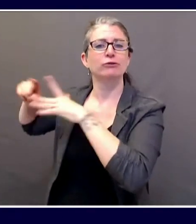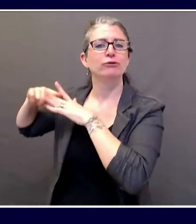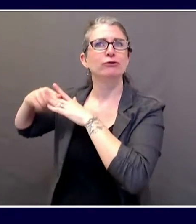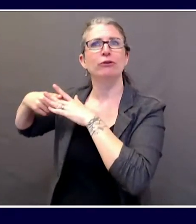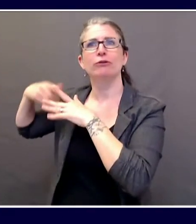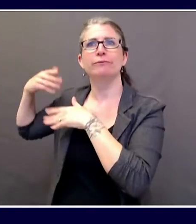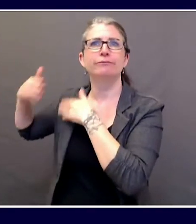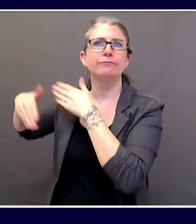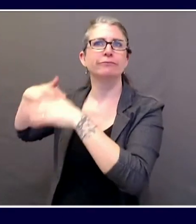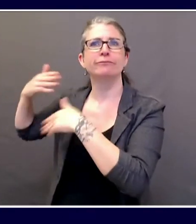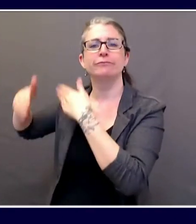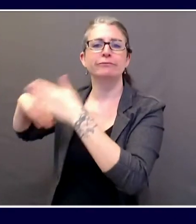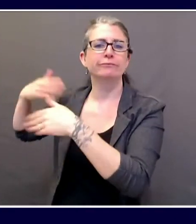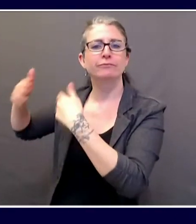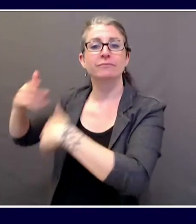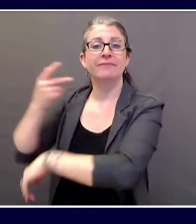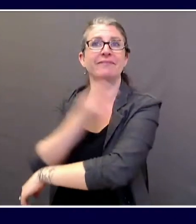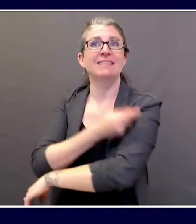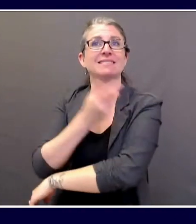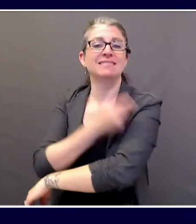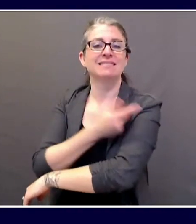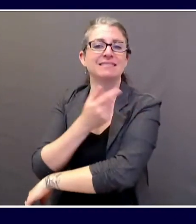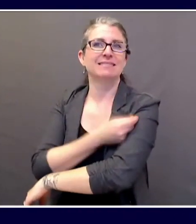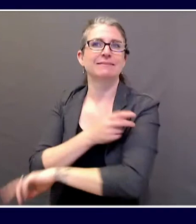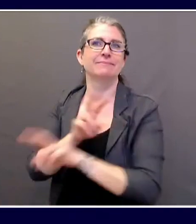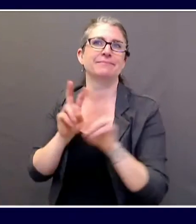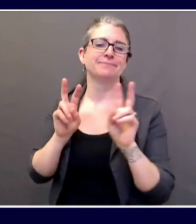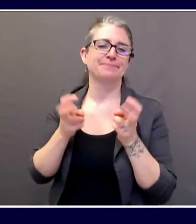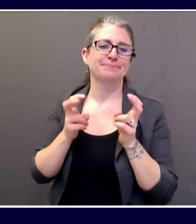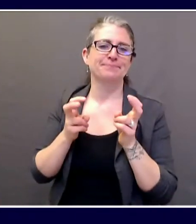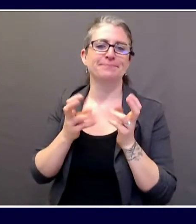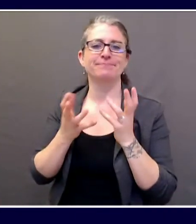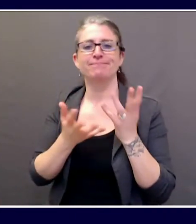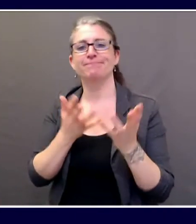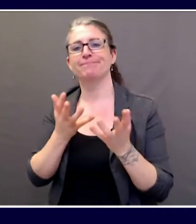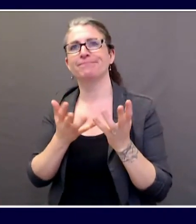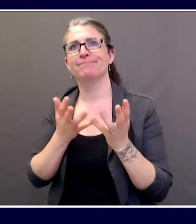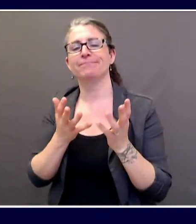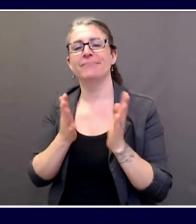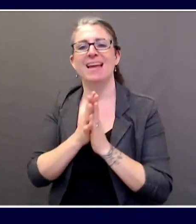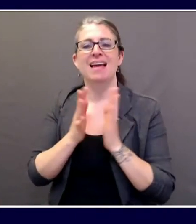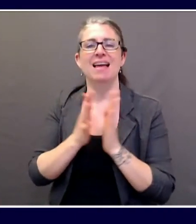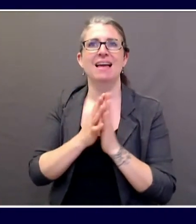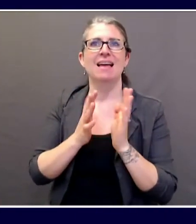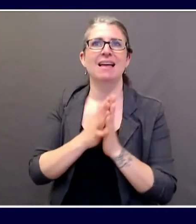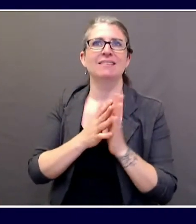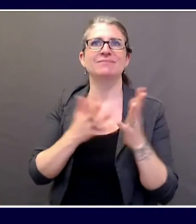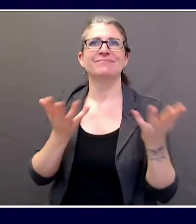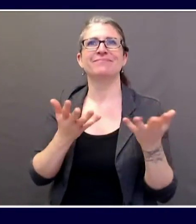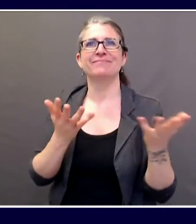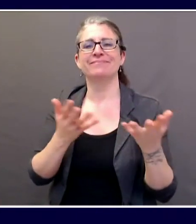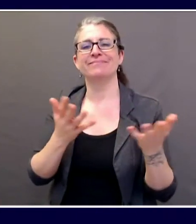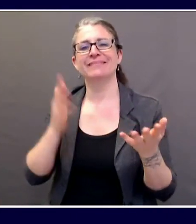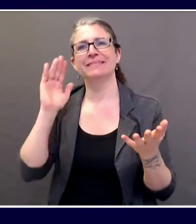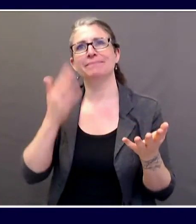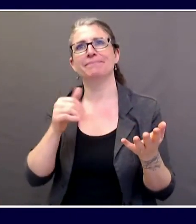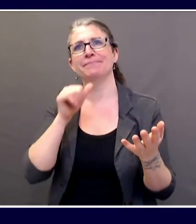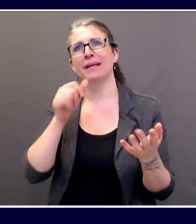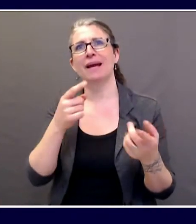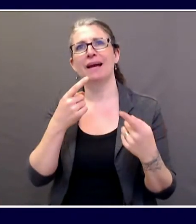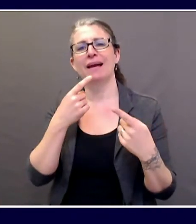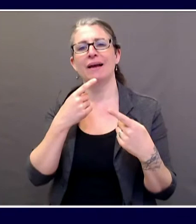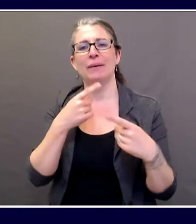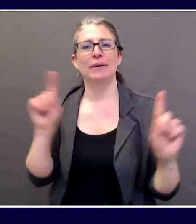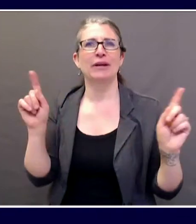How do you view the time and money that was spent on Maine's pre-registration and now registration site? Oh,